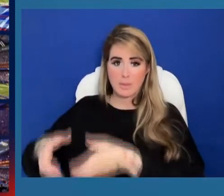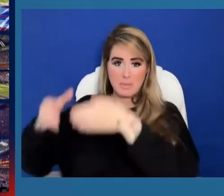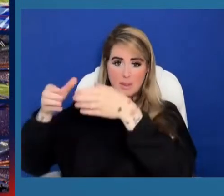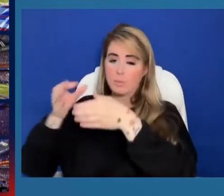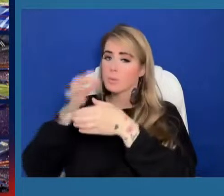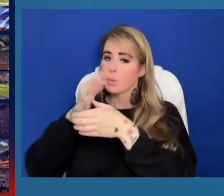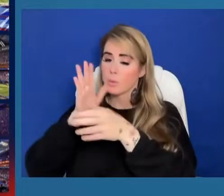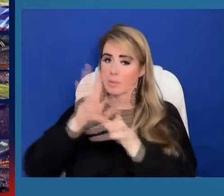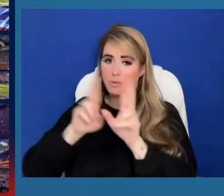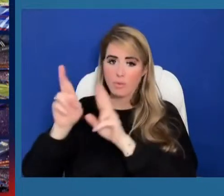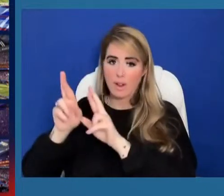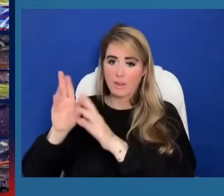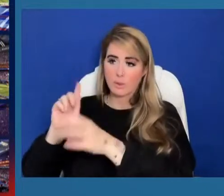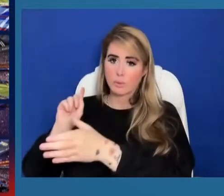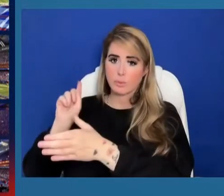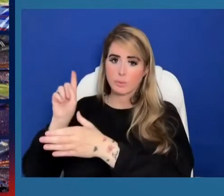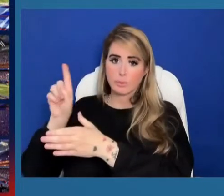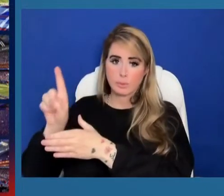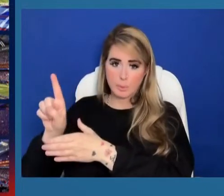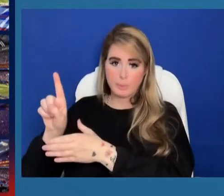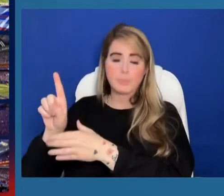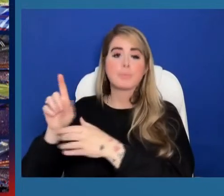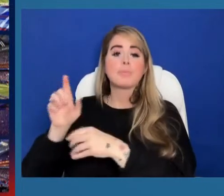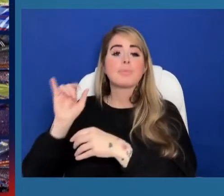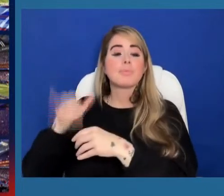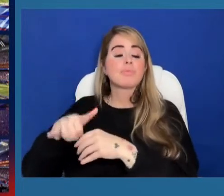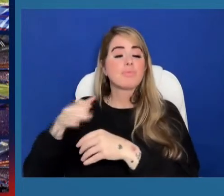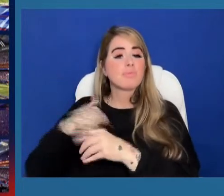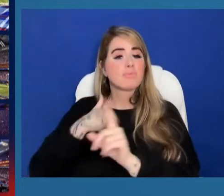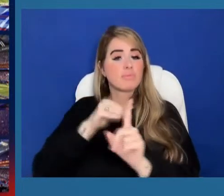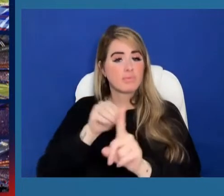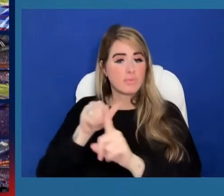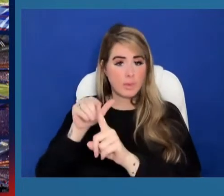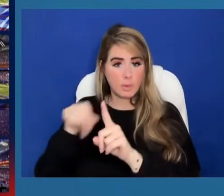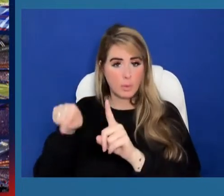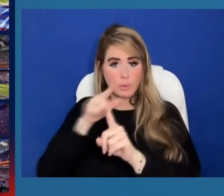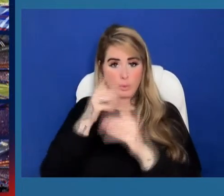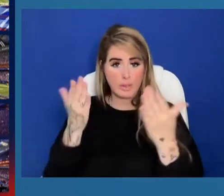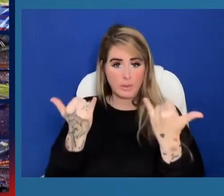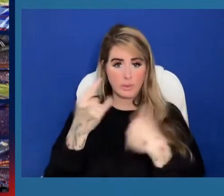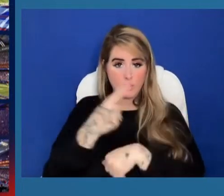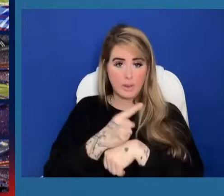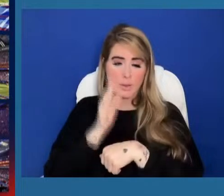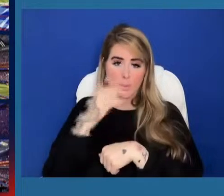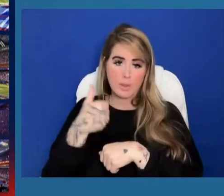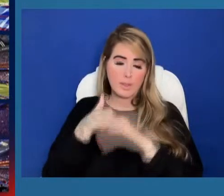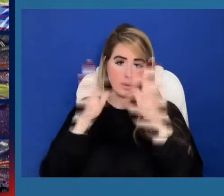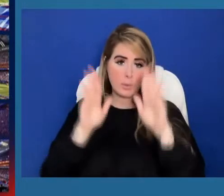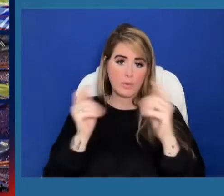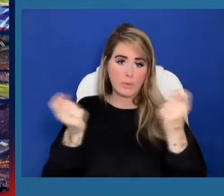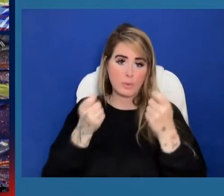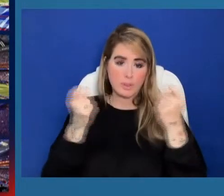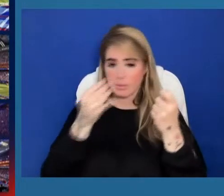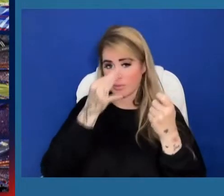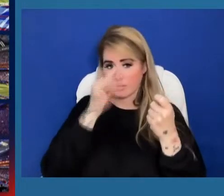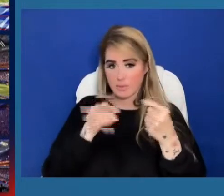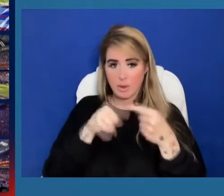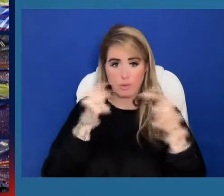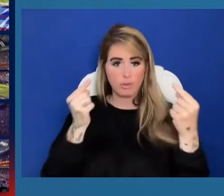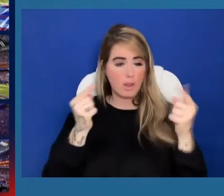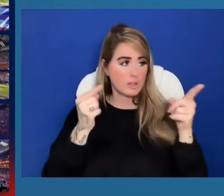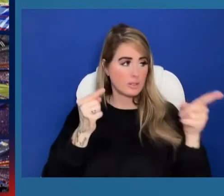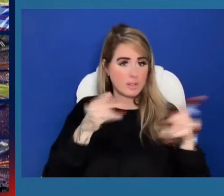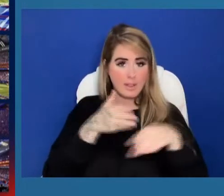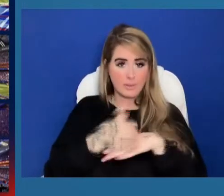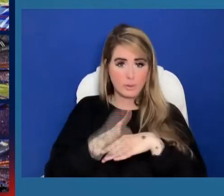to raise it. Just a reminder to our guests here today, we're going to have a great reception across the street right after. There's going to be a